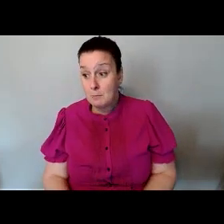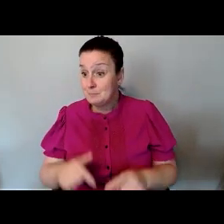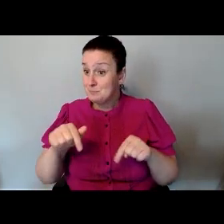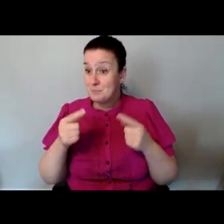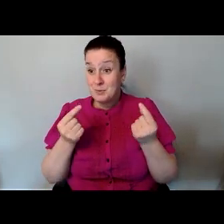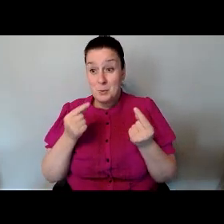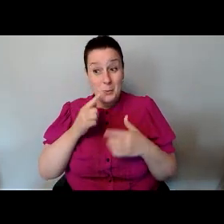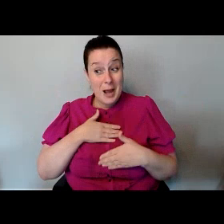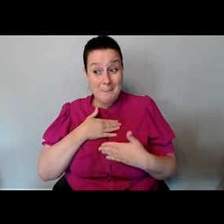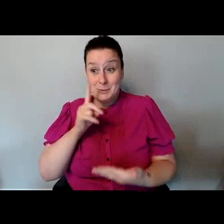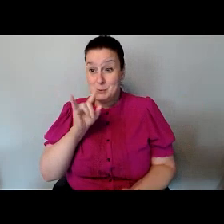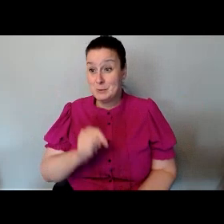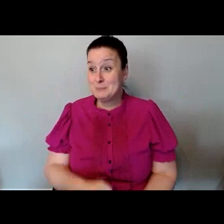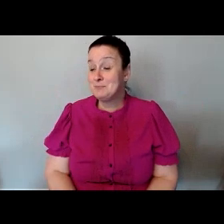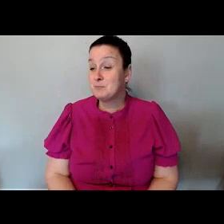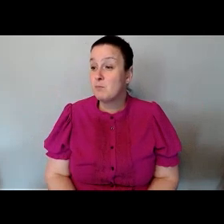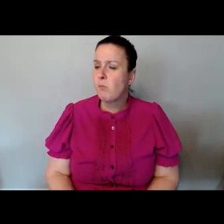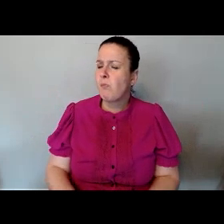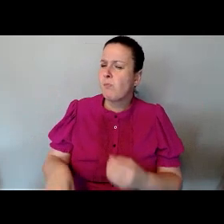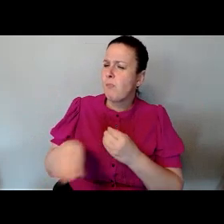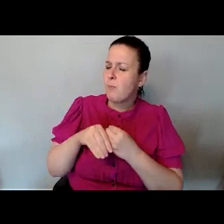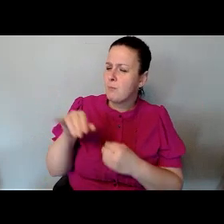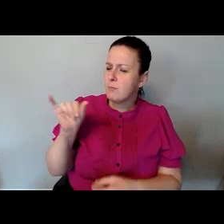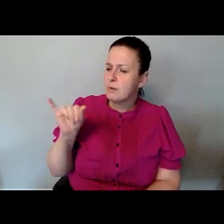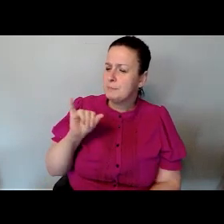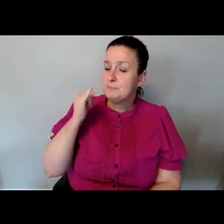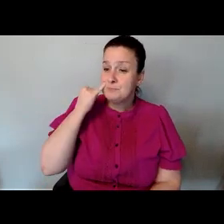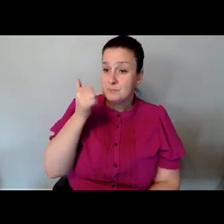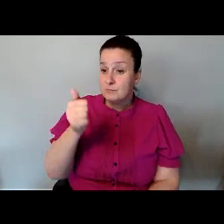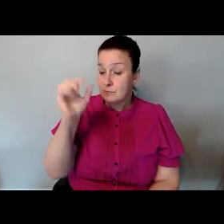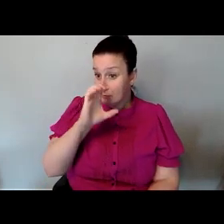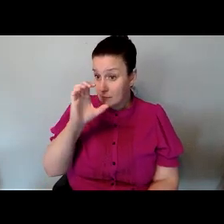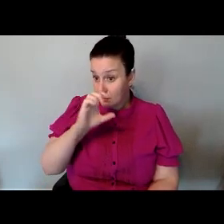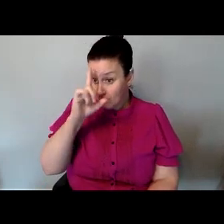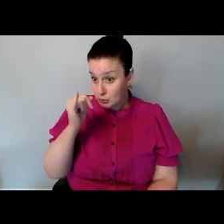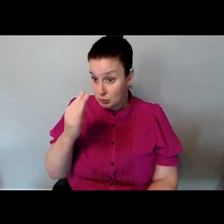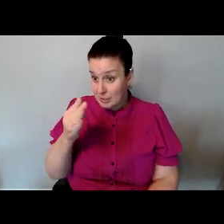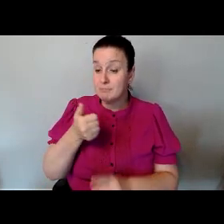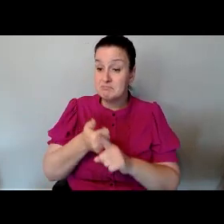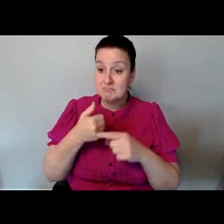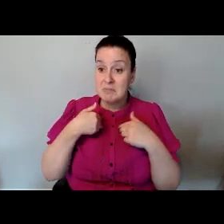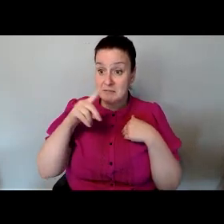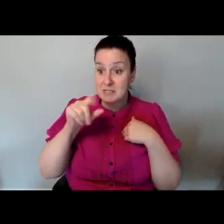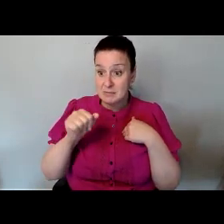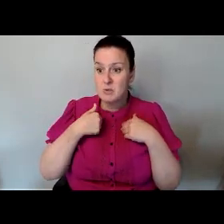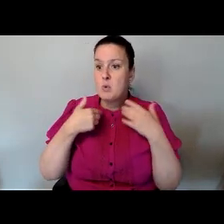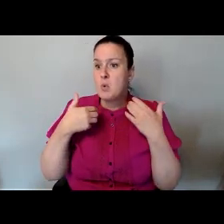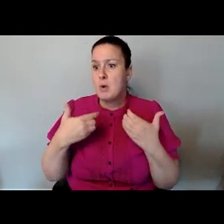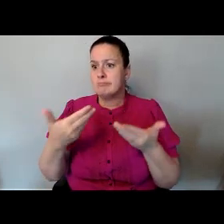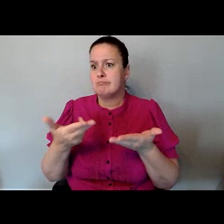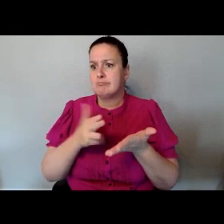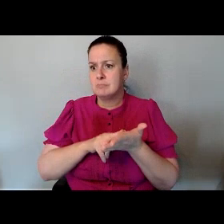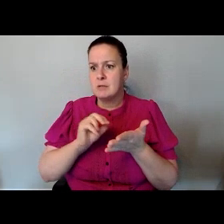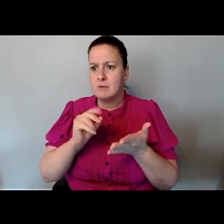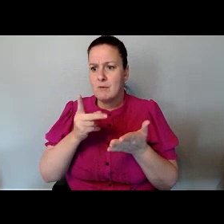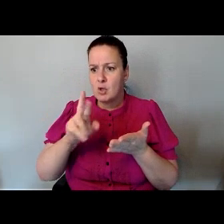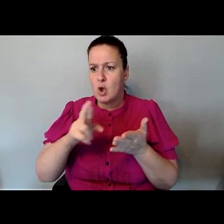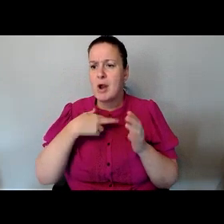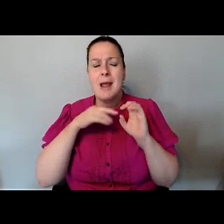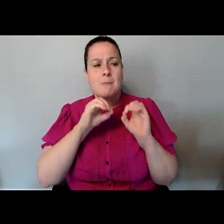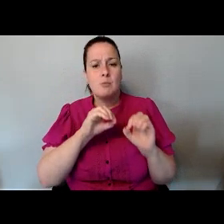do it. I'll just add too, if you're a job seeker with disabilities that is looking to sign up for OVR, I put the OVR